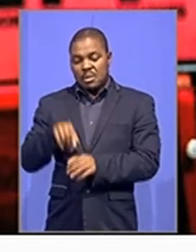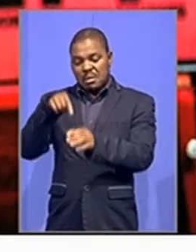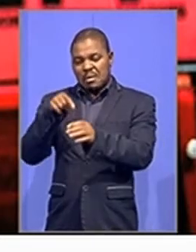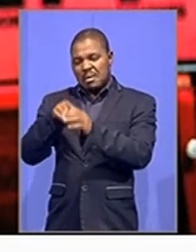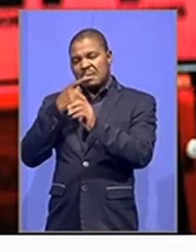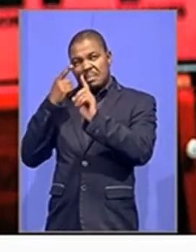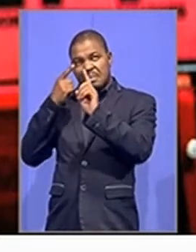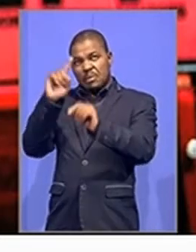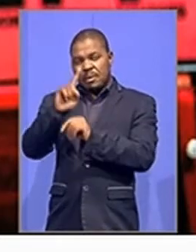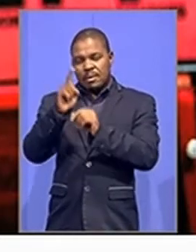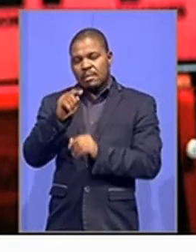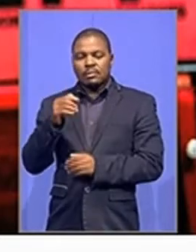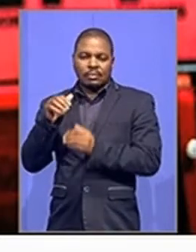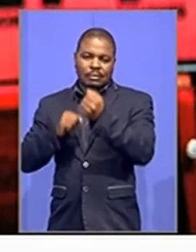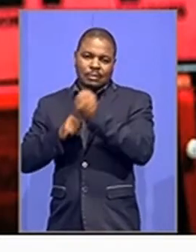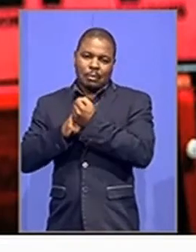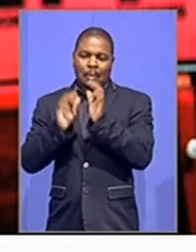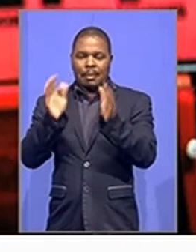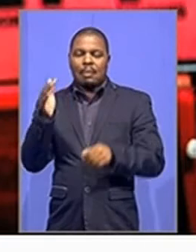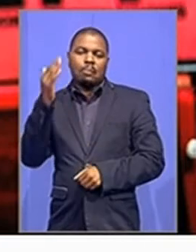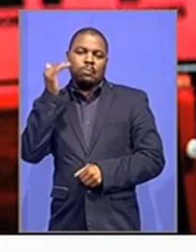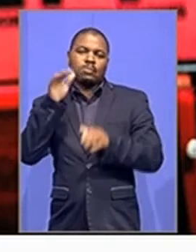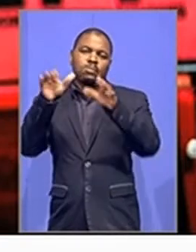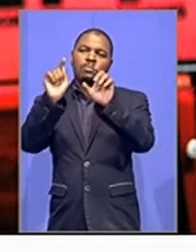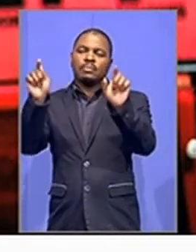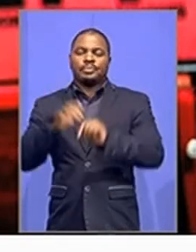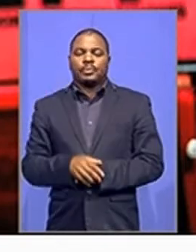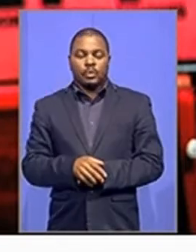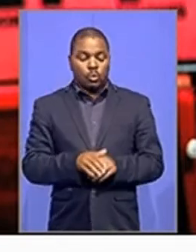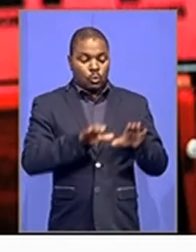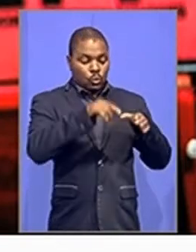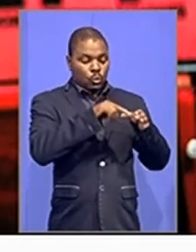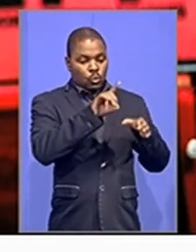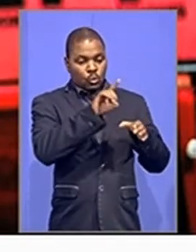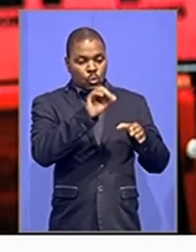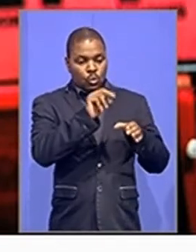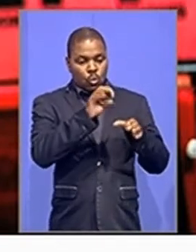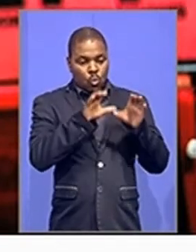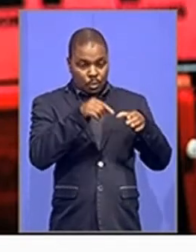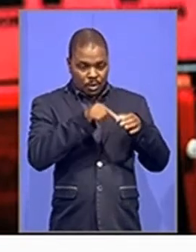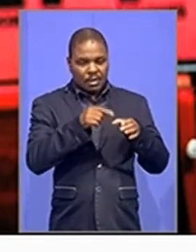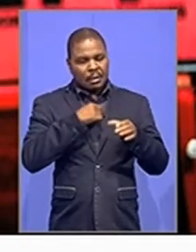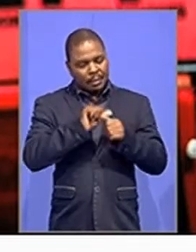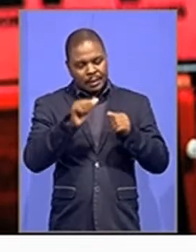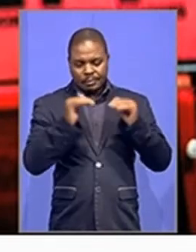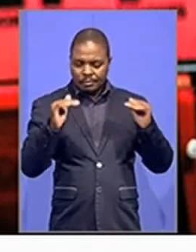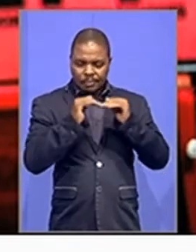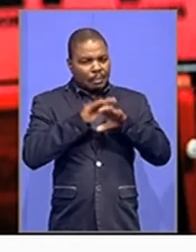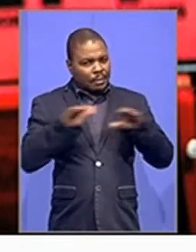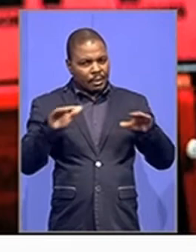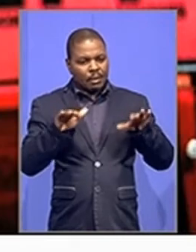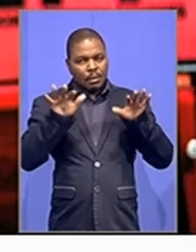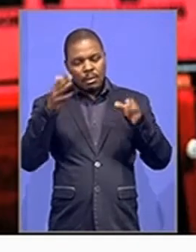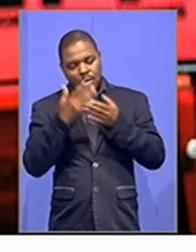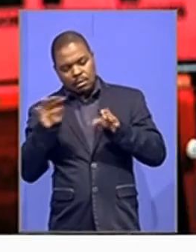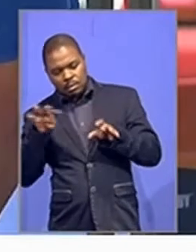capitalist establishment. We therefore call for the Zondo Commission of Inquiry to exercise justice in a manner that will bring confidence to the